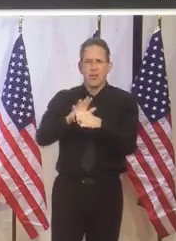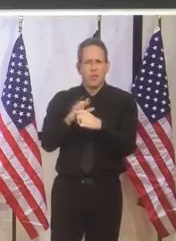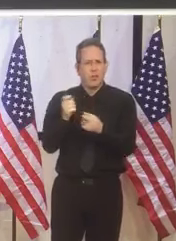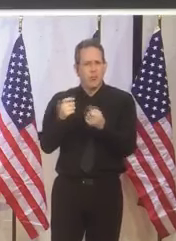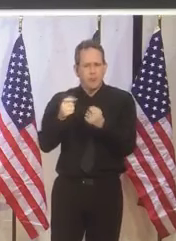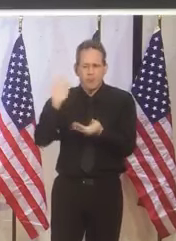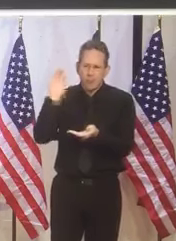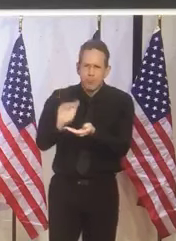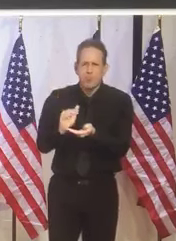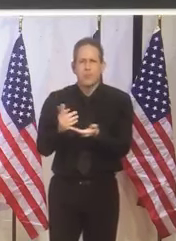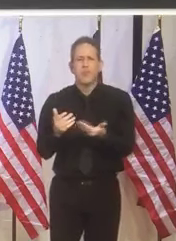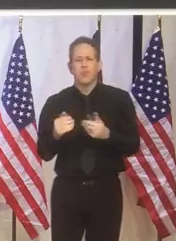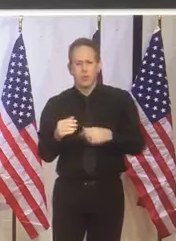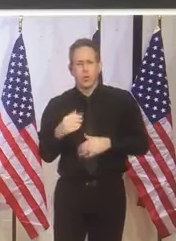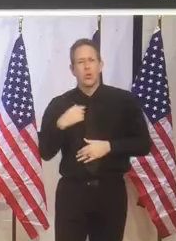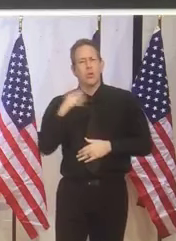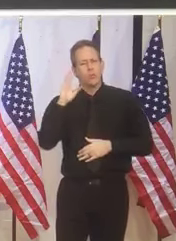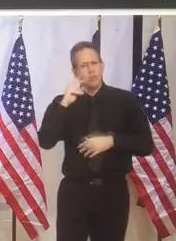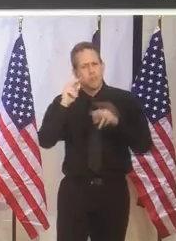and opening.